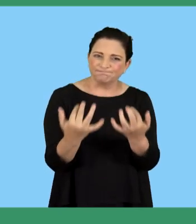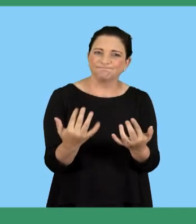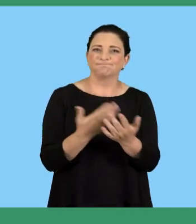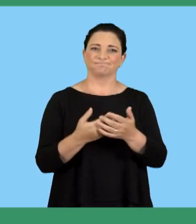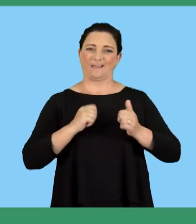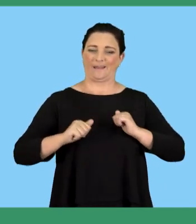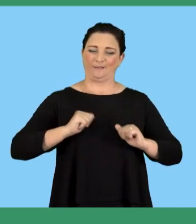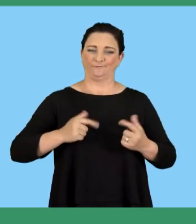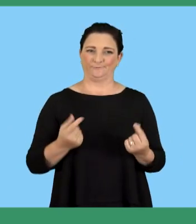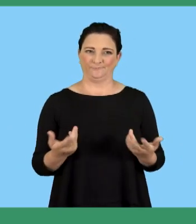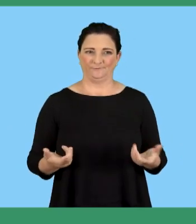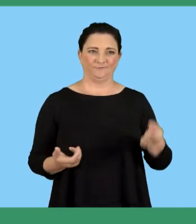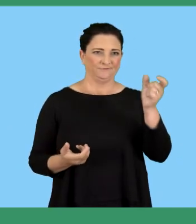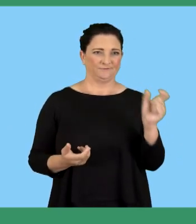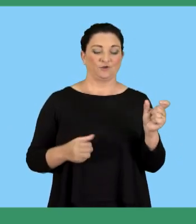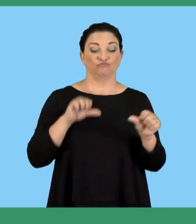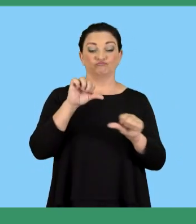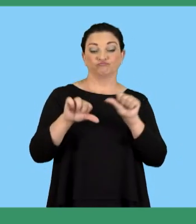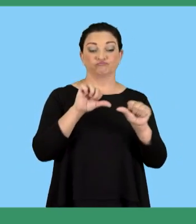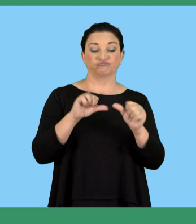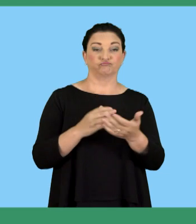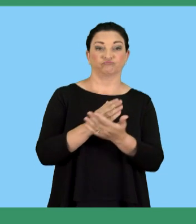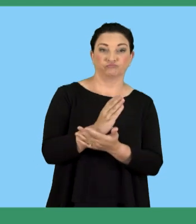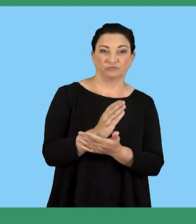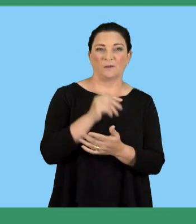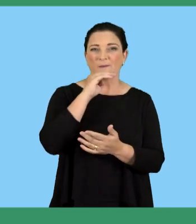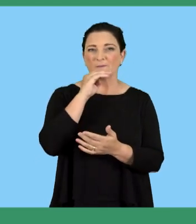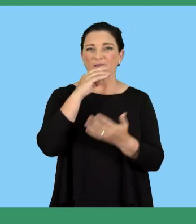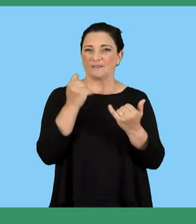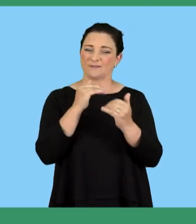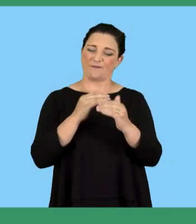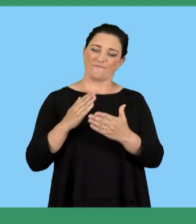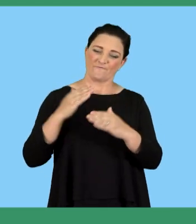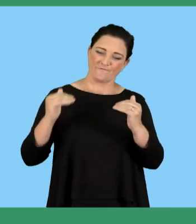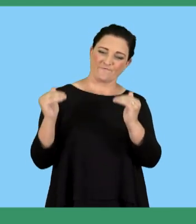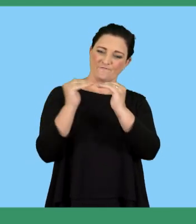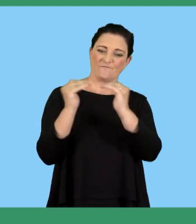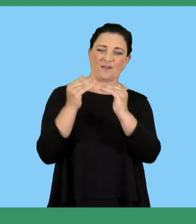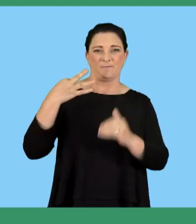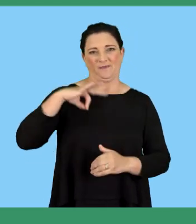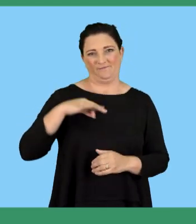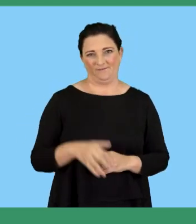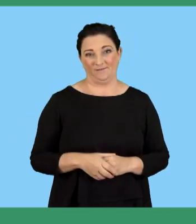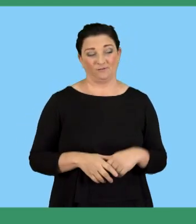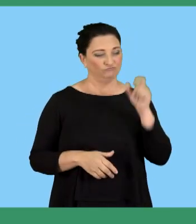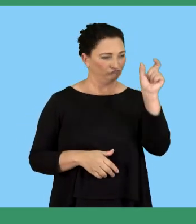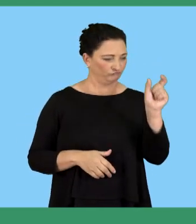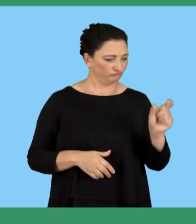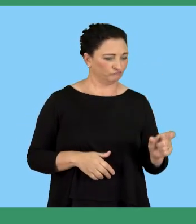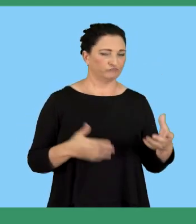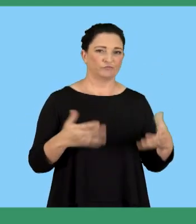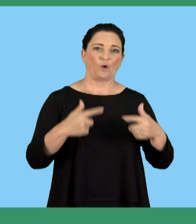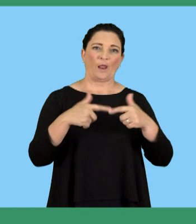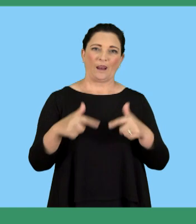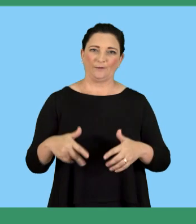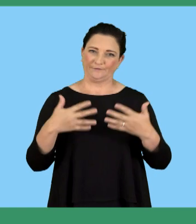active. Then we also have the term social rights, which refers to rights to welfare, benefits. So those are your new terms